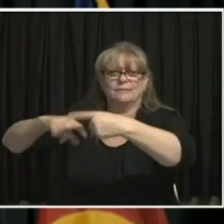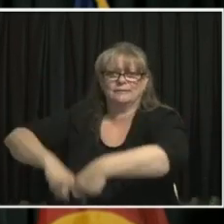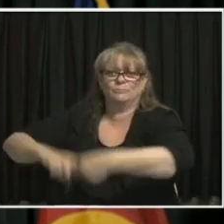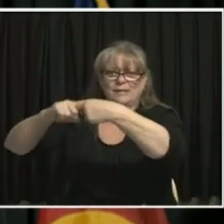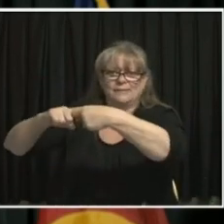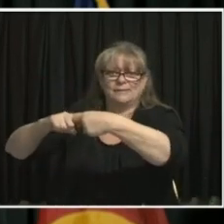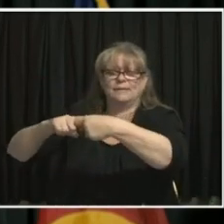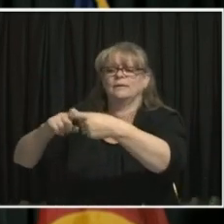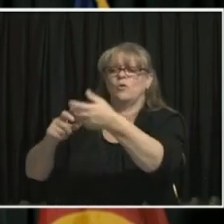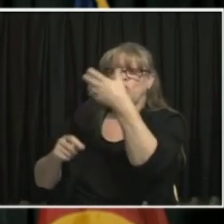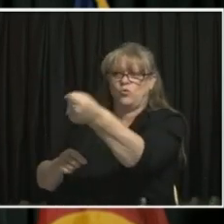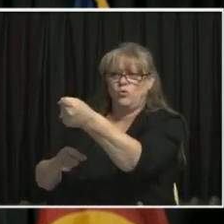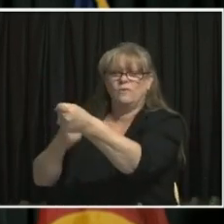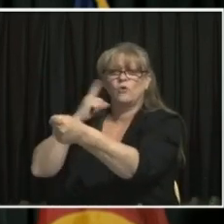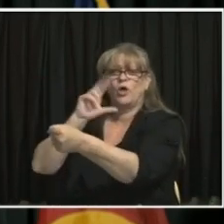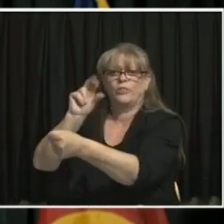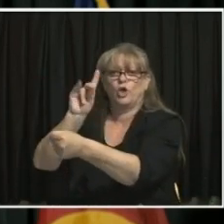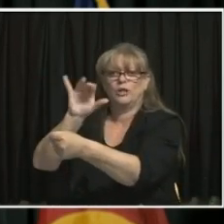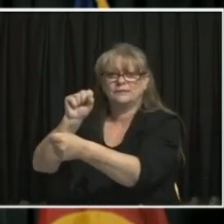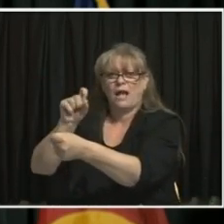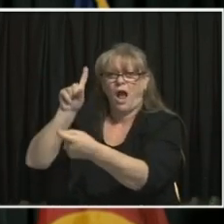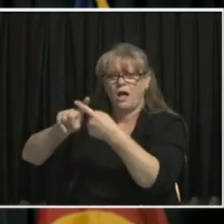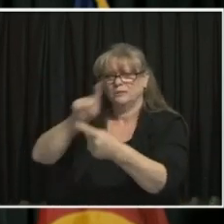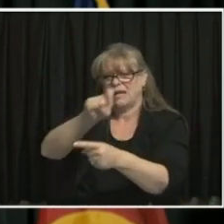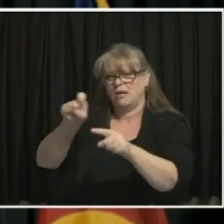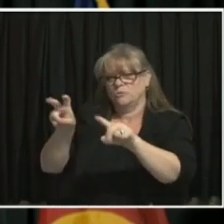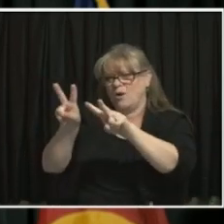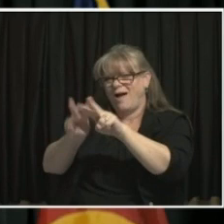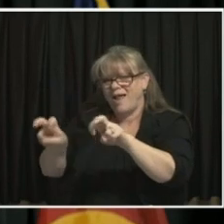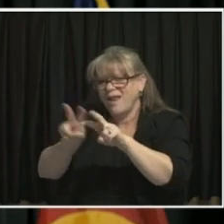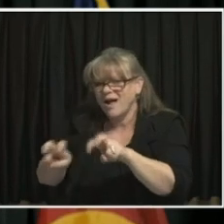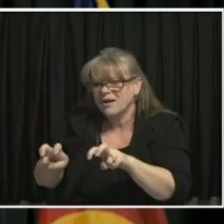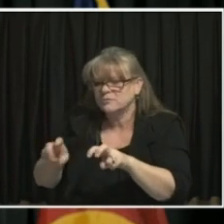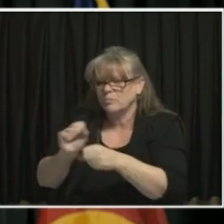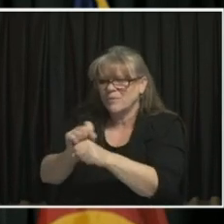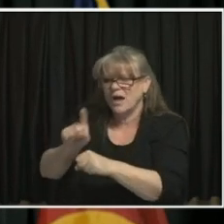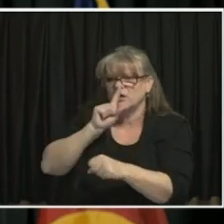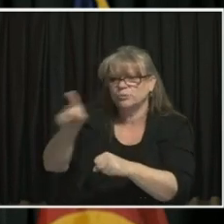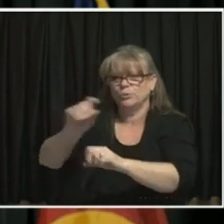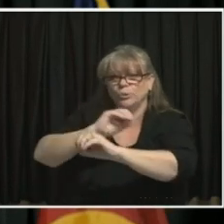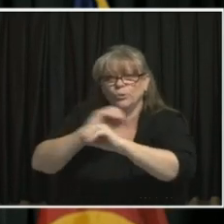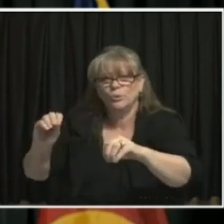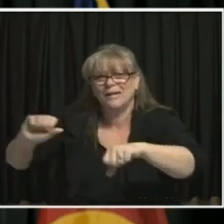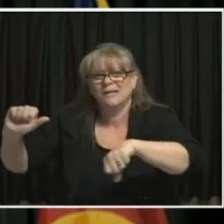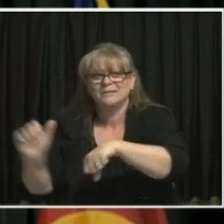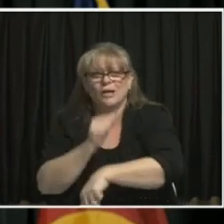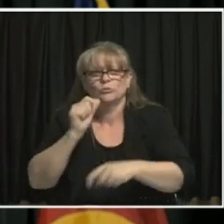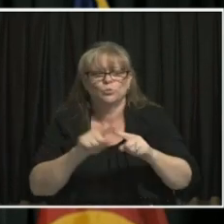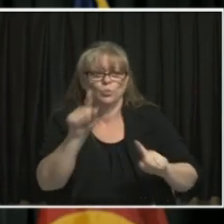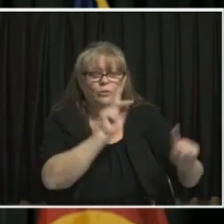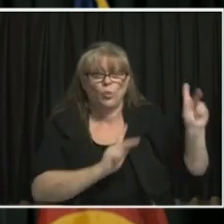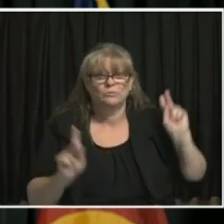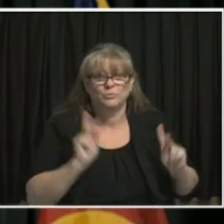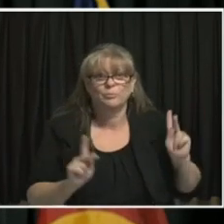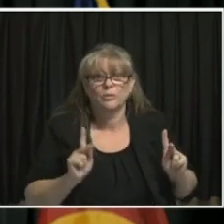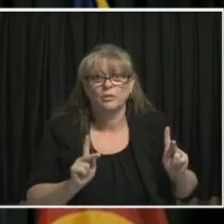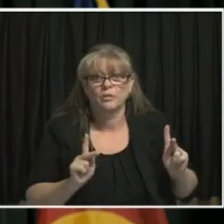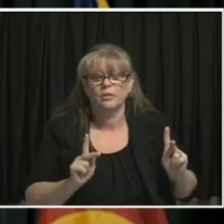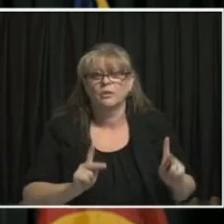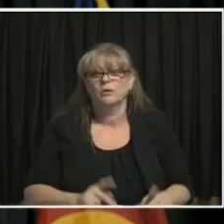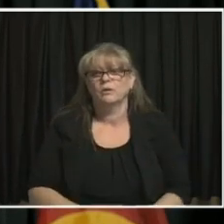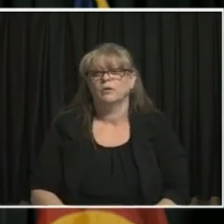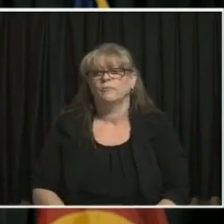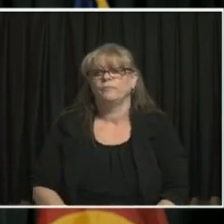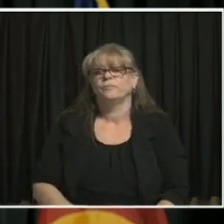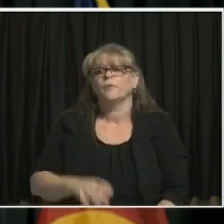be established that there's no longer a threat to the public health until the hazards are removed. We know that Tri-County Health is also working on